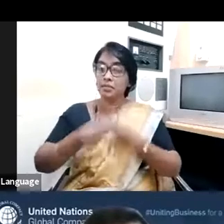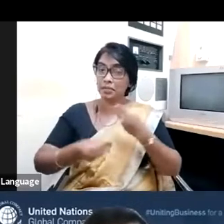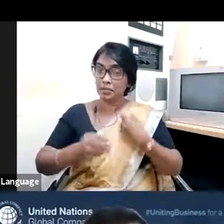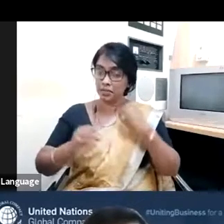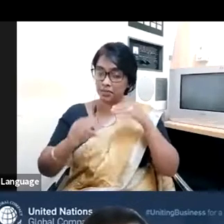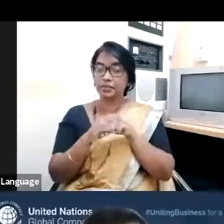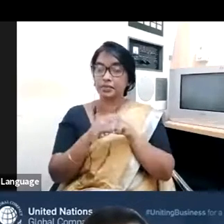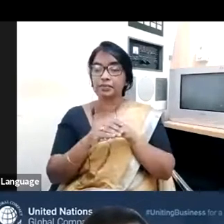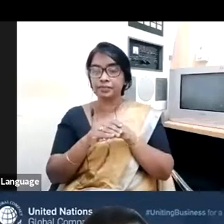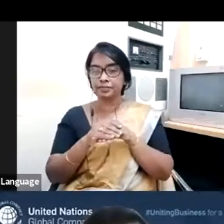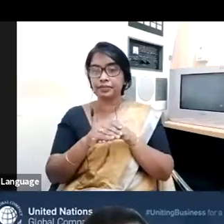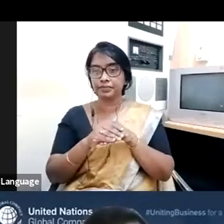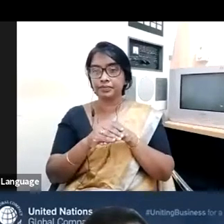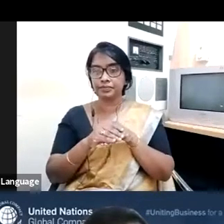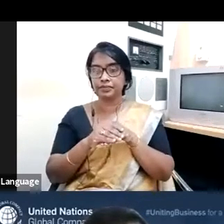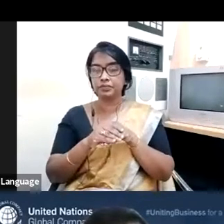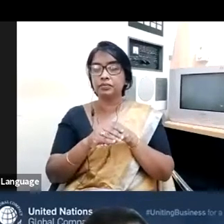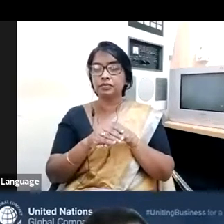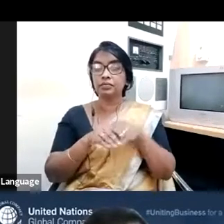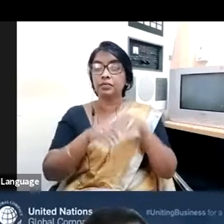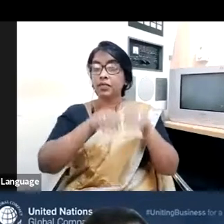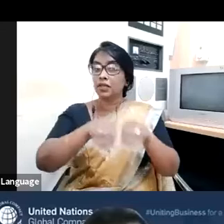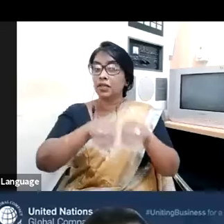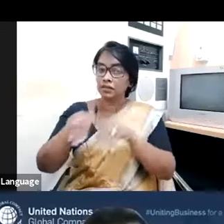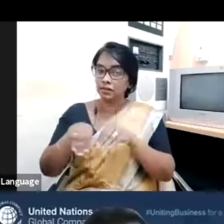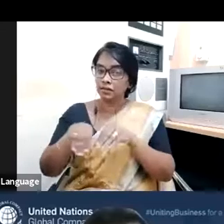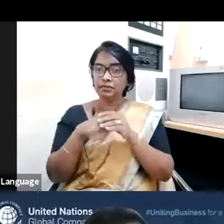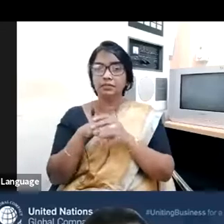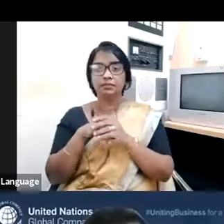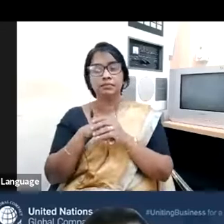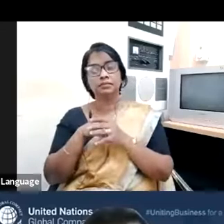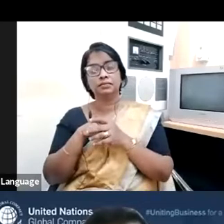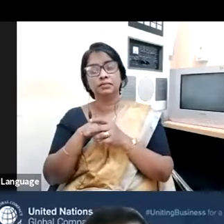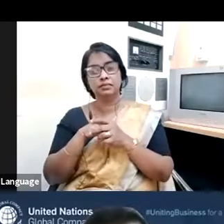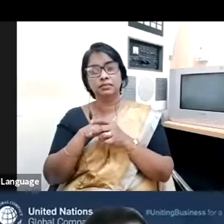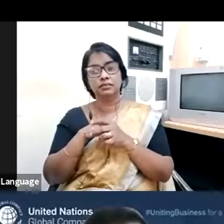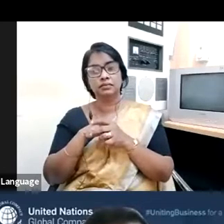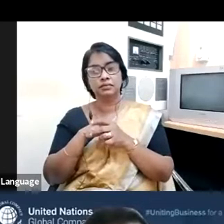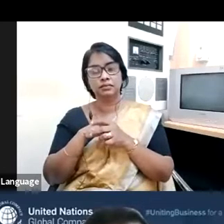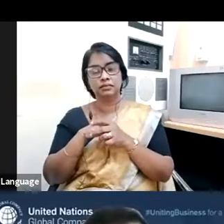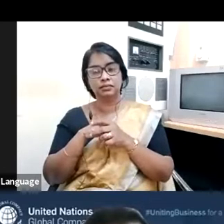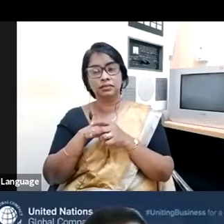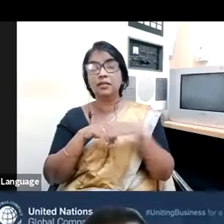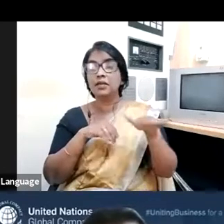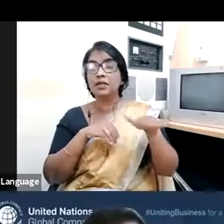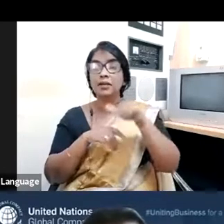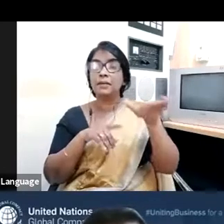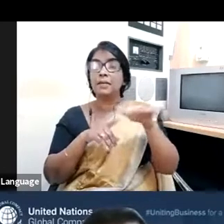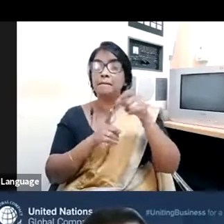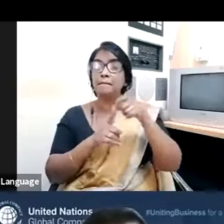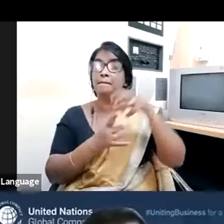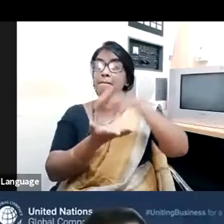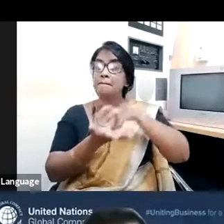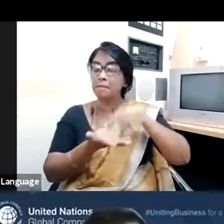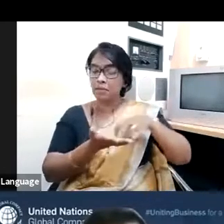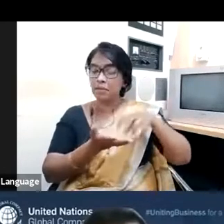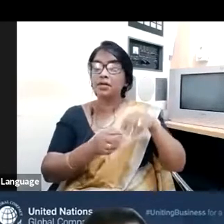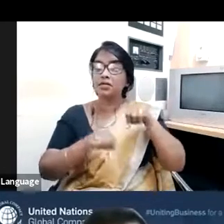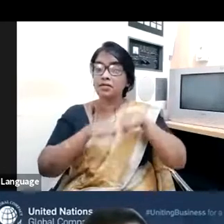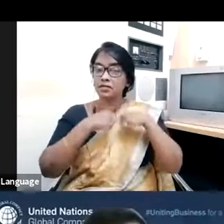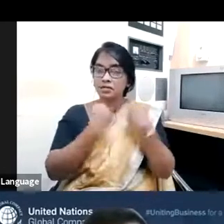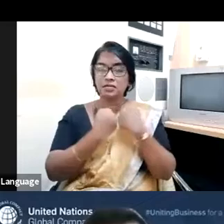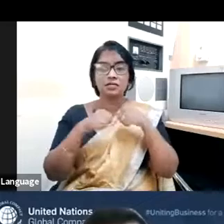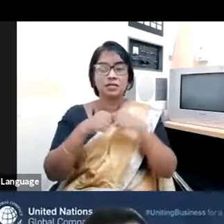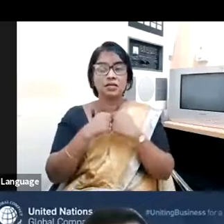plantation sector, I'm talking of the private regional plantation companies, 1 million people are dependent on this industry. So that is a